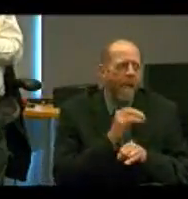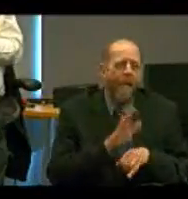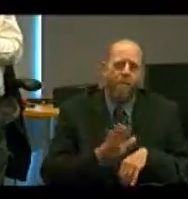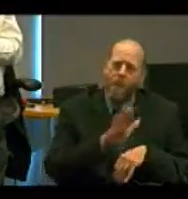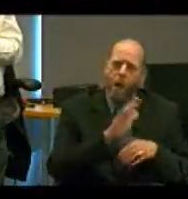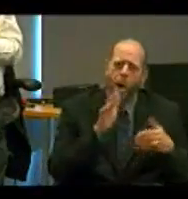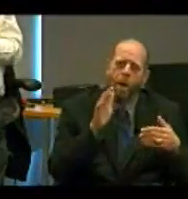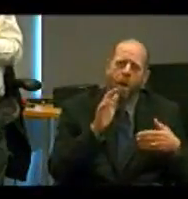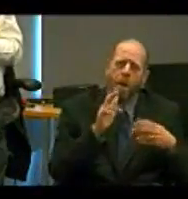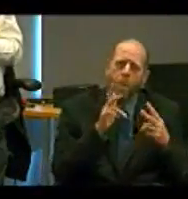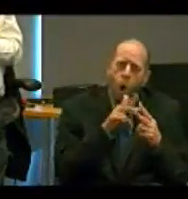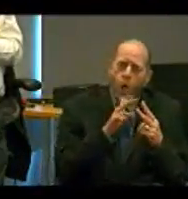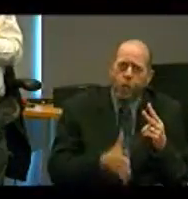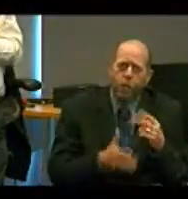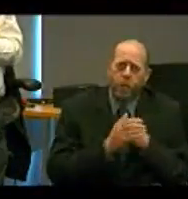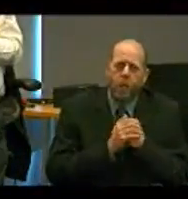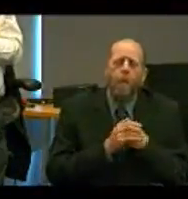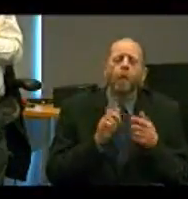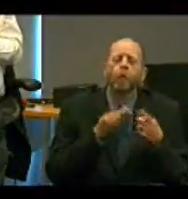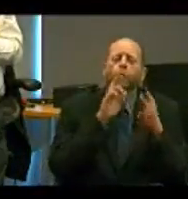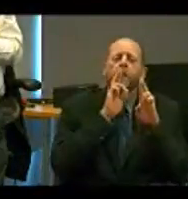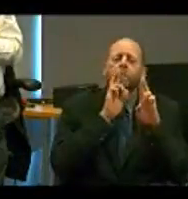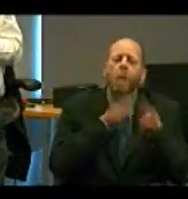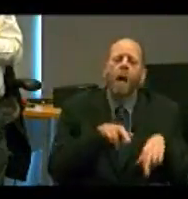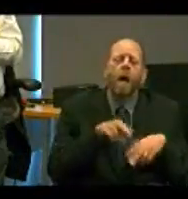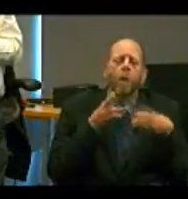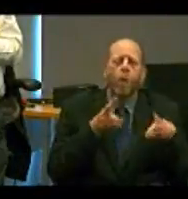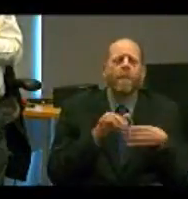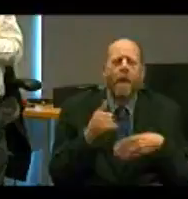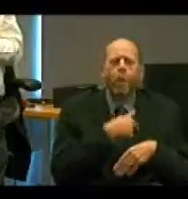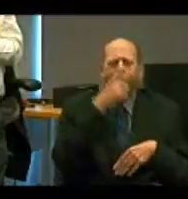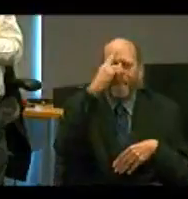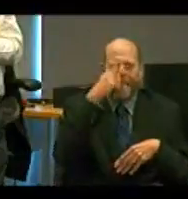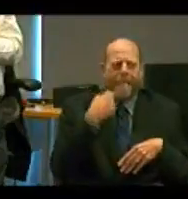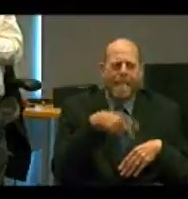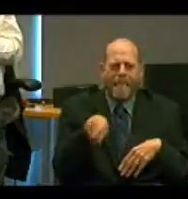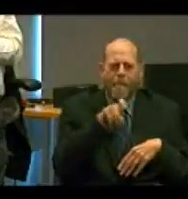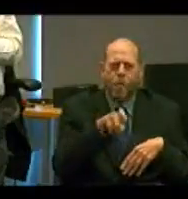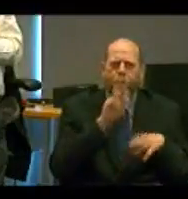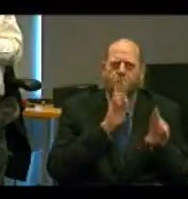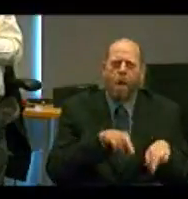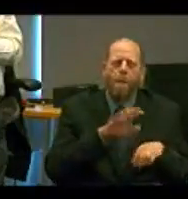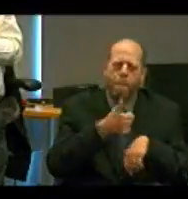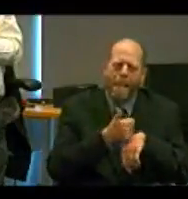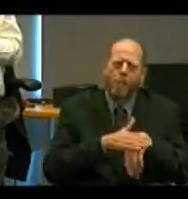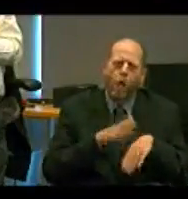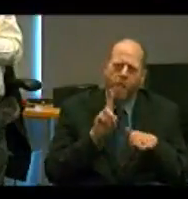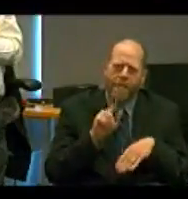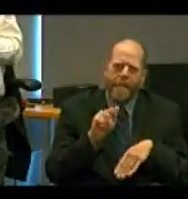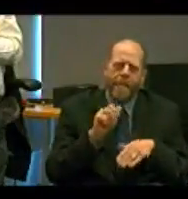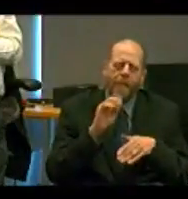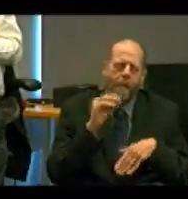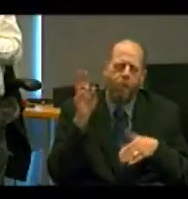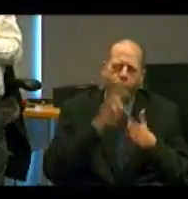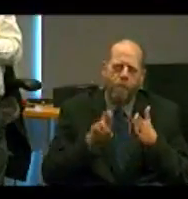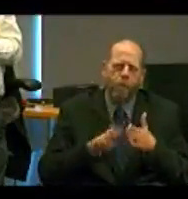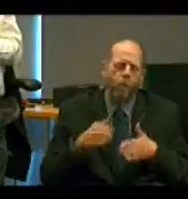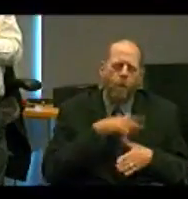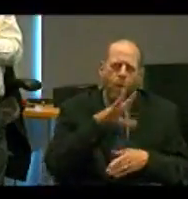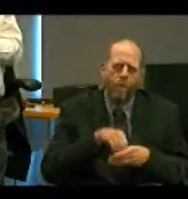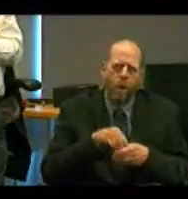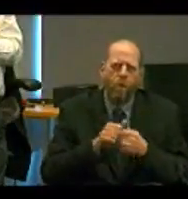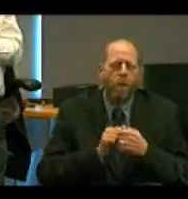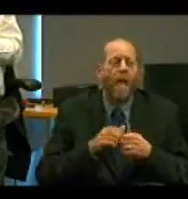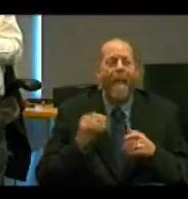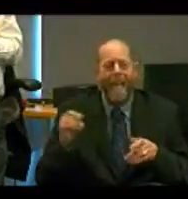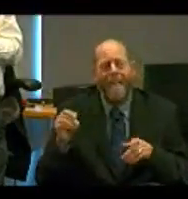their partners to respond the way that we think that they should be responding based upon the data and research that we have been engaged in.